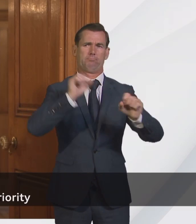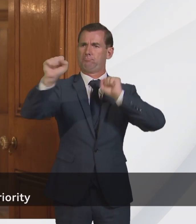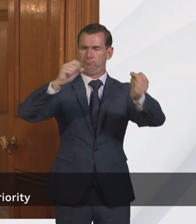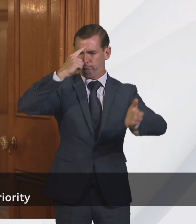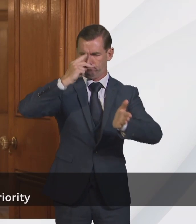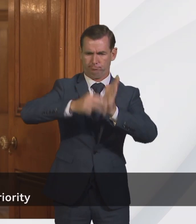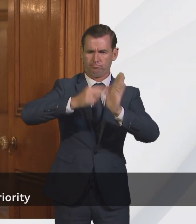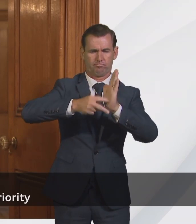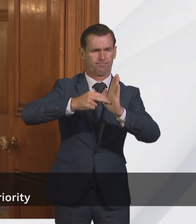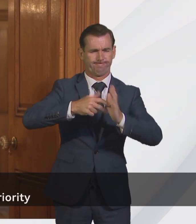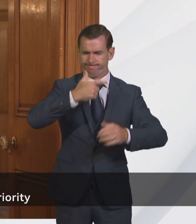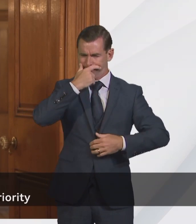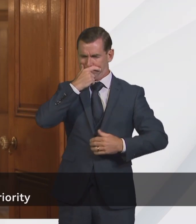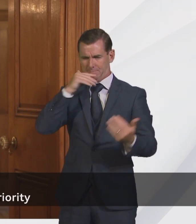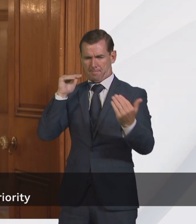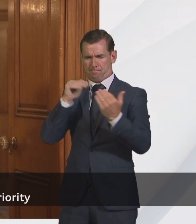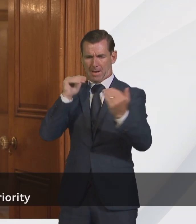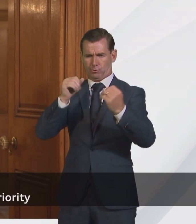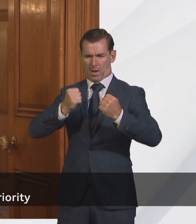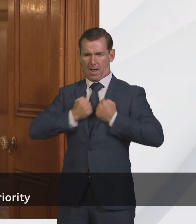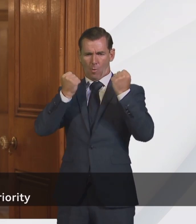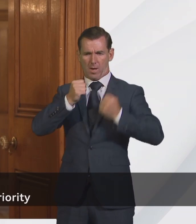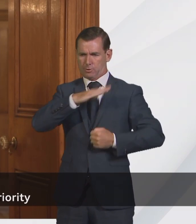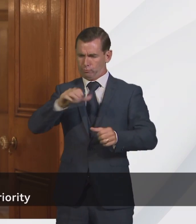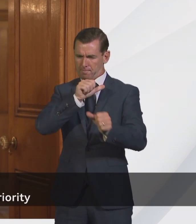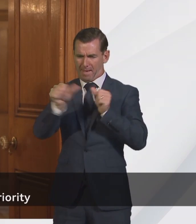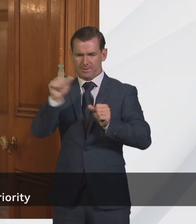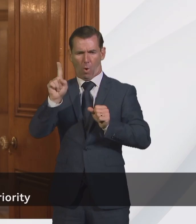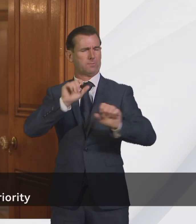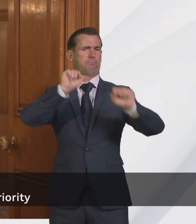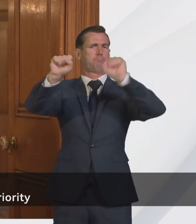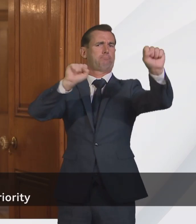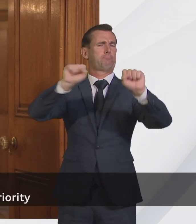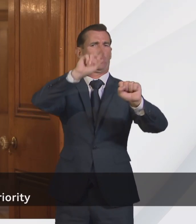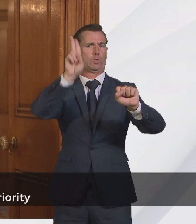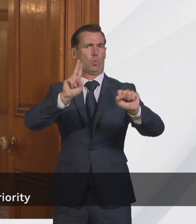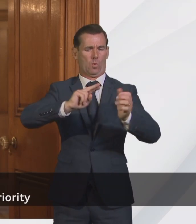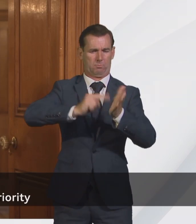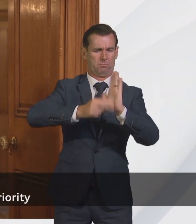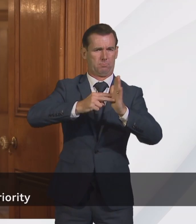bbc.co.uk/news. Follow the story for all the latest with BBC News.